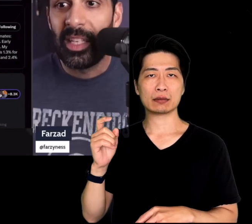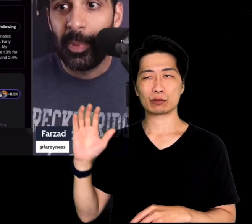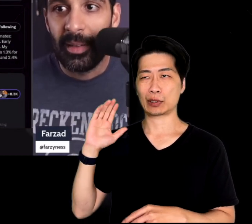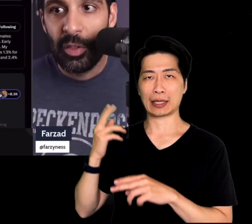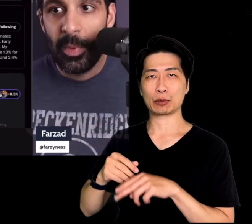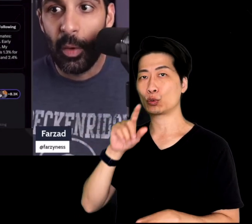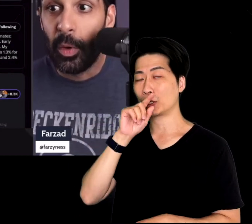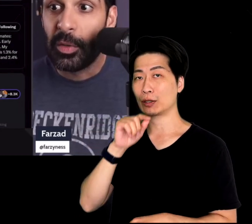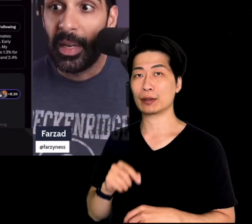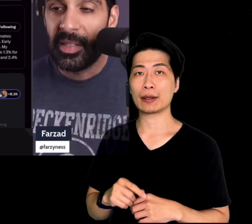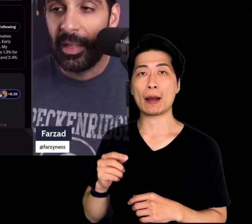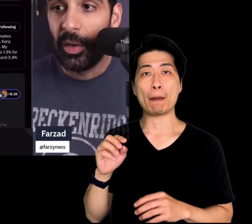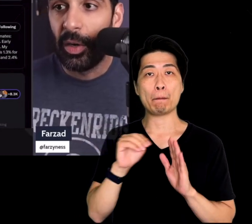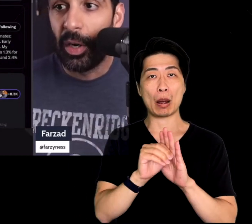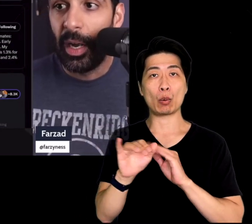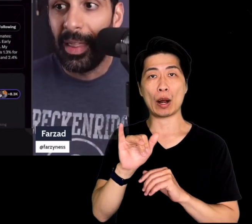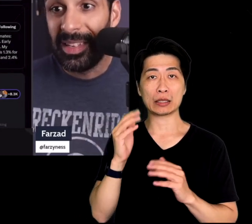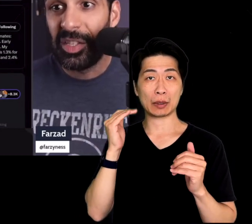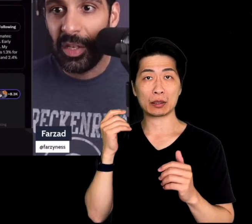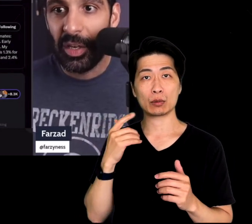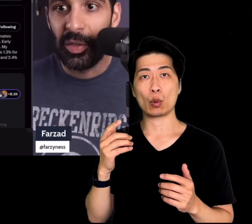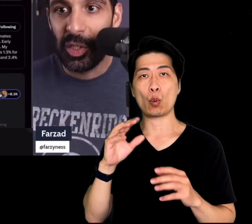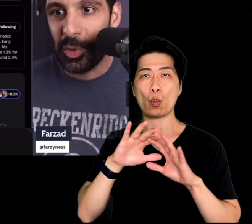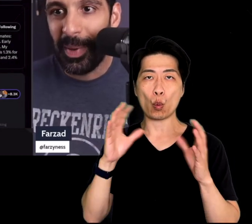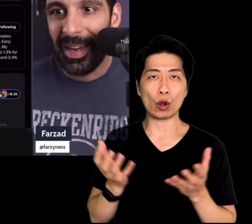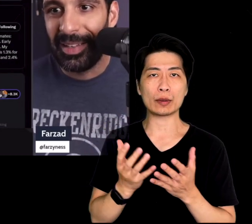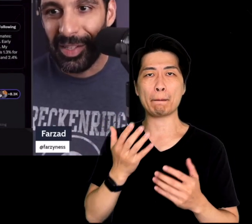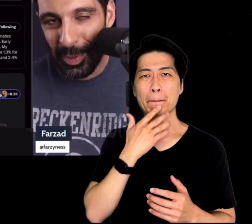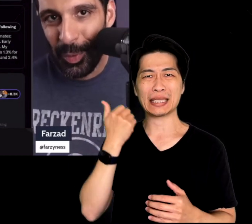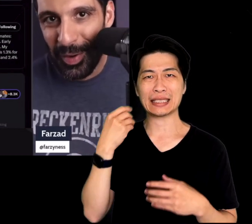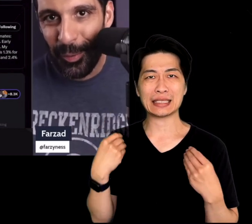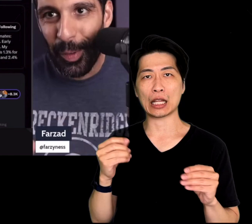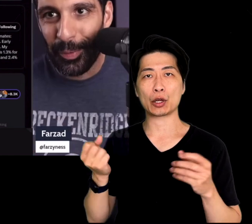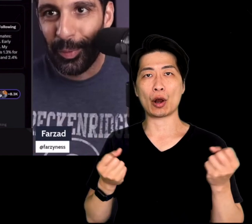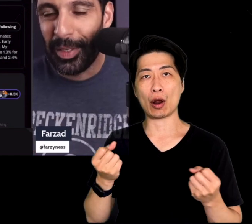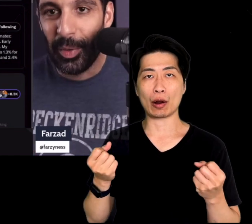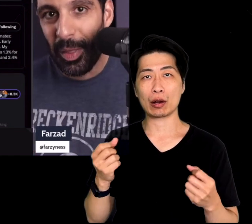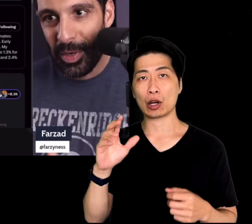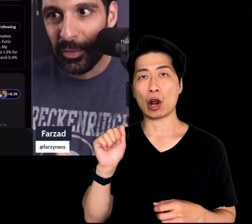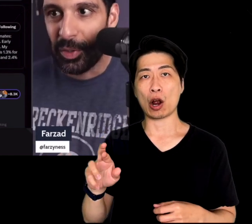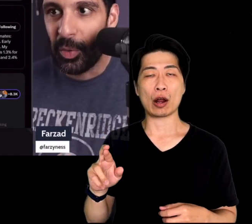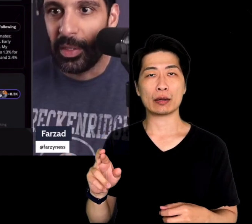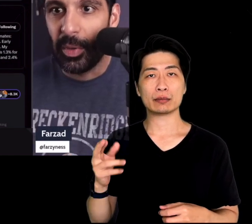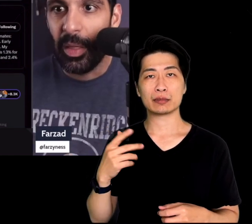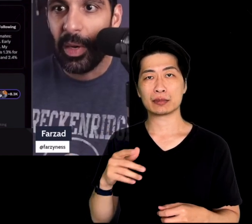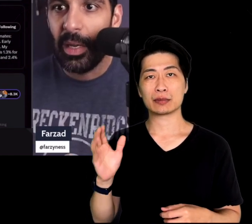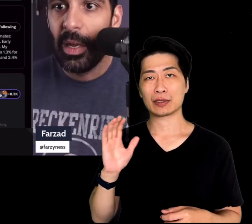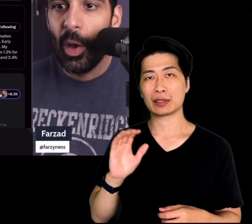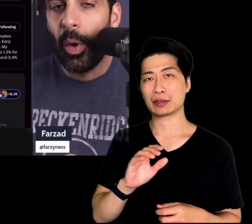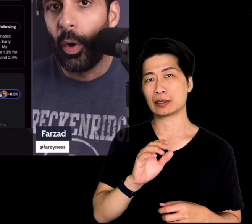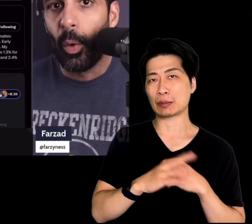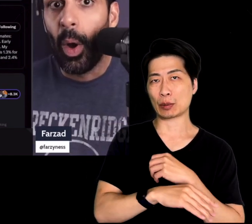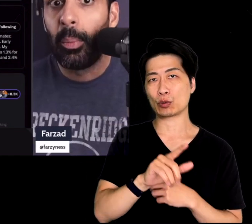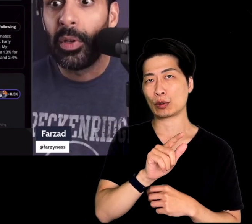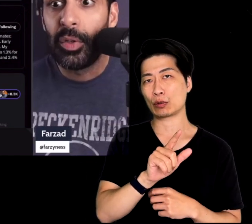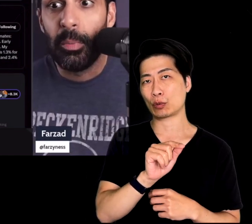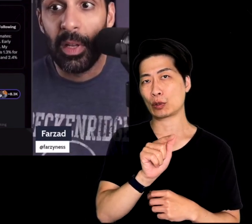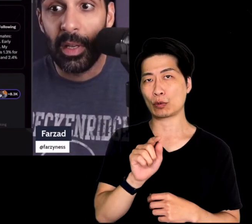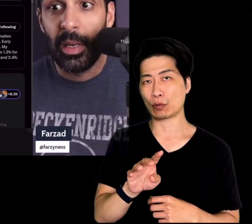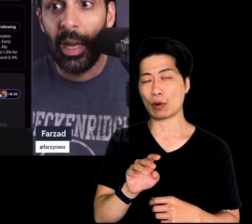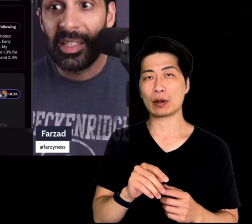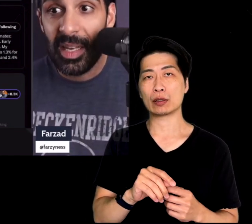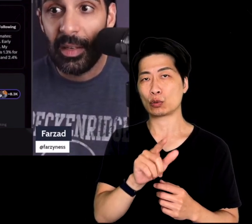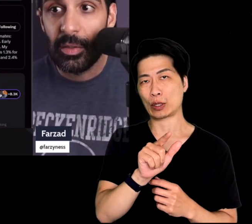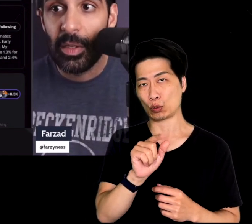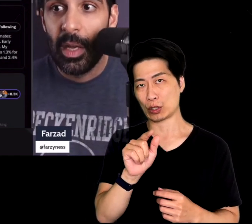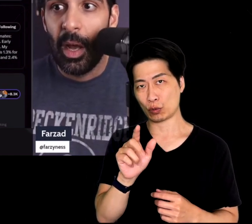Model Y is expected to be the world's best-selling car this year. So this was back in December 24th of 2023. So for 2023, with over 1.2